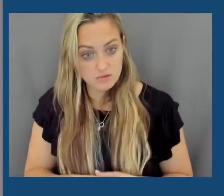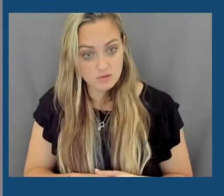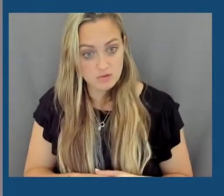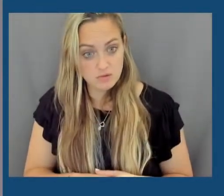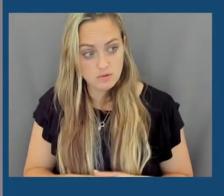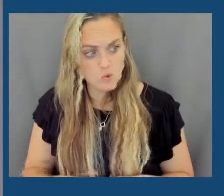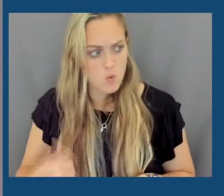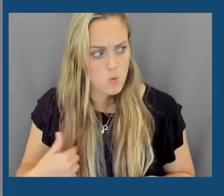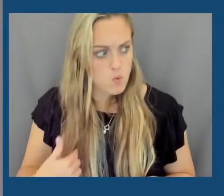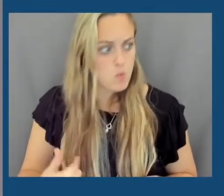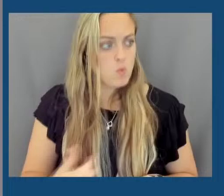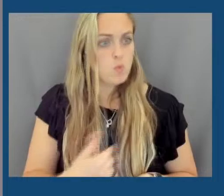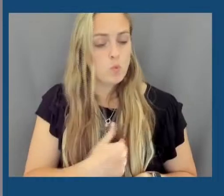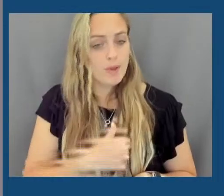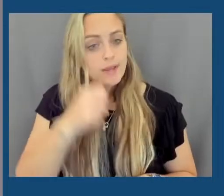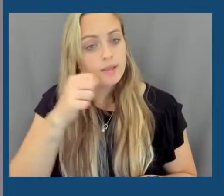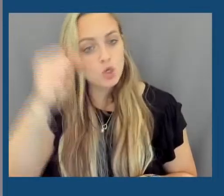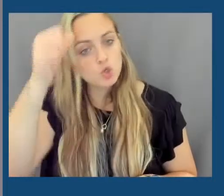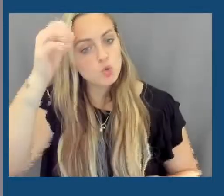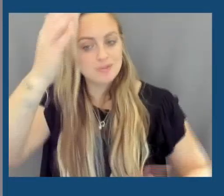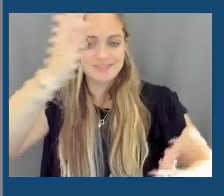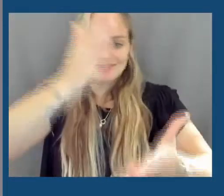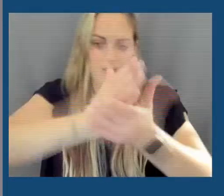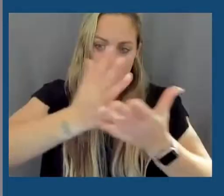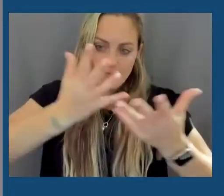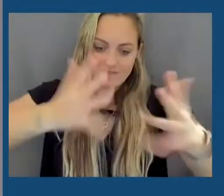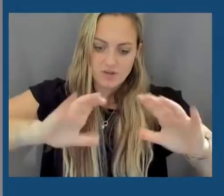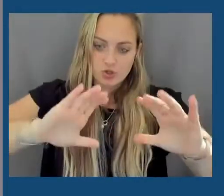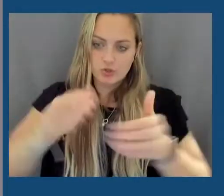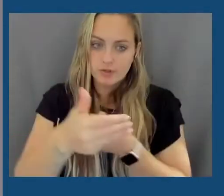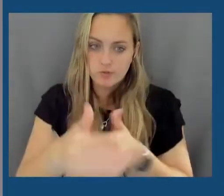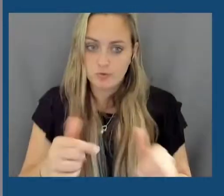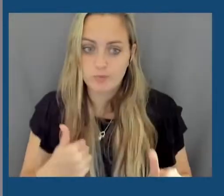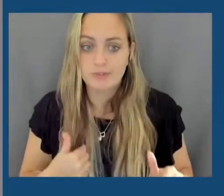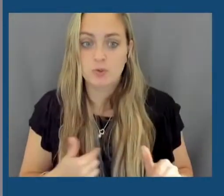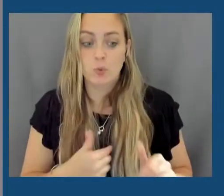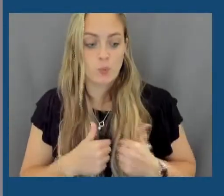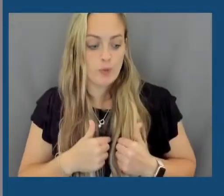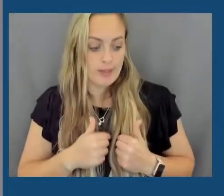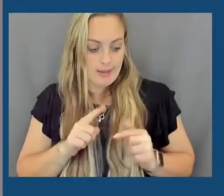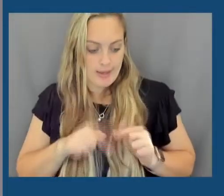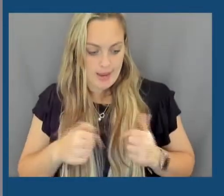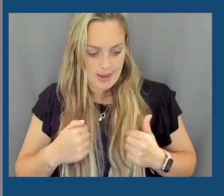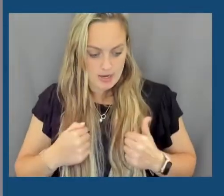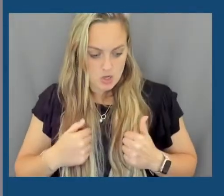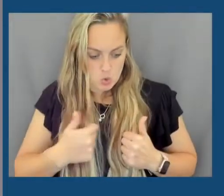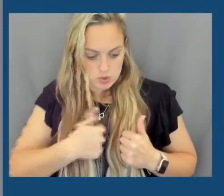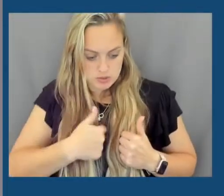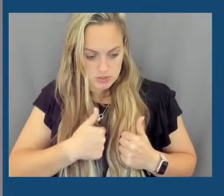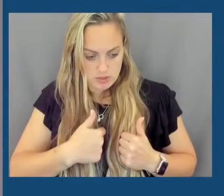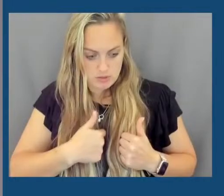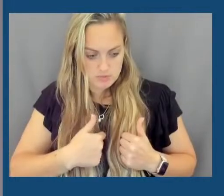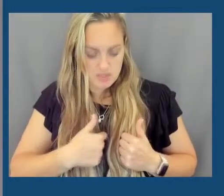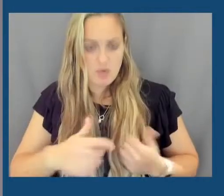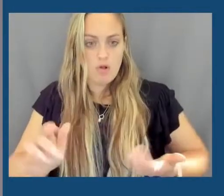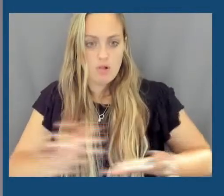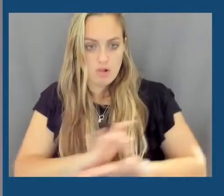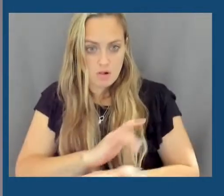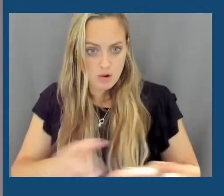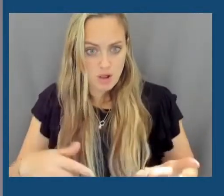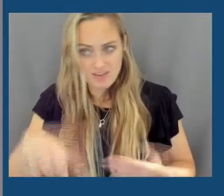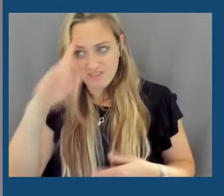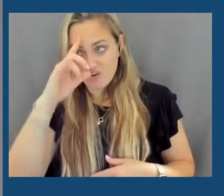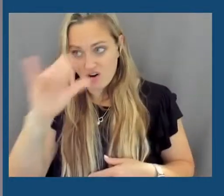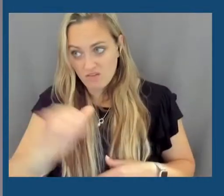be the ones, the adult, who stop this in a classroom because we can't be the ones, we'll be scorned forever. I'm